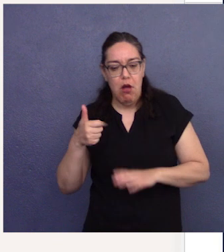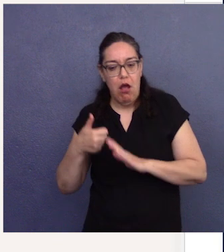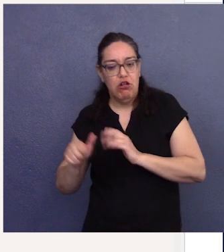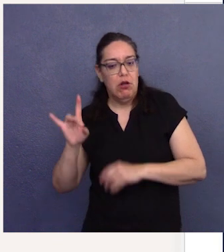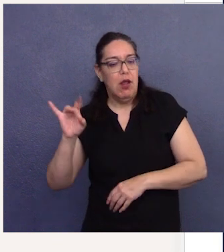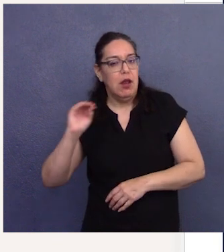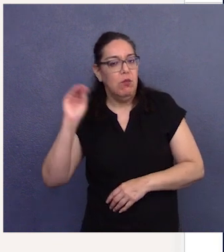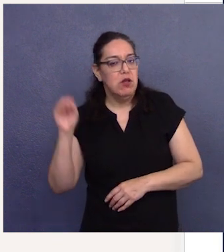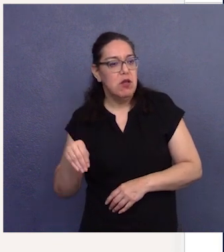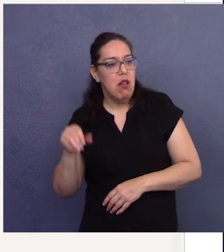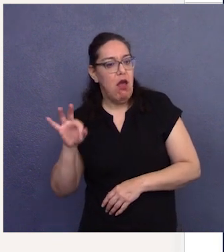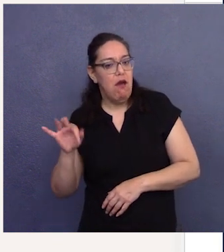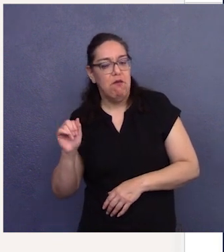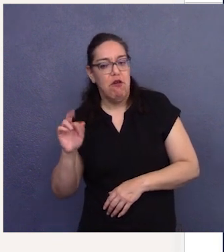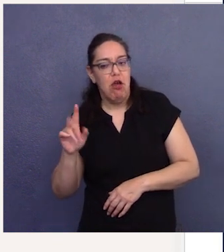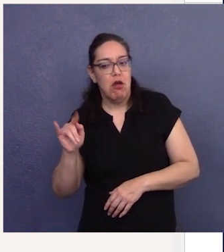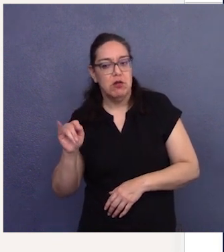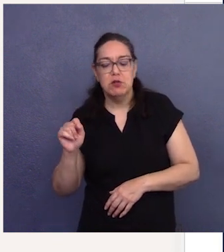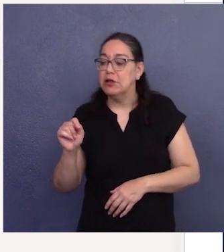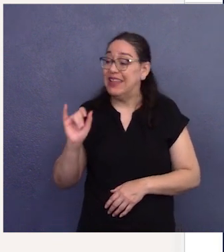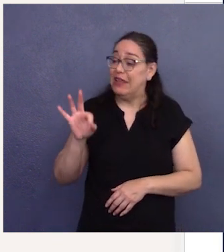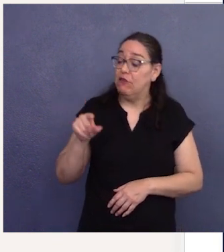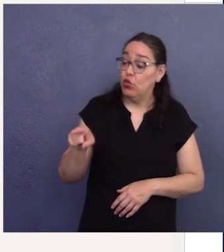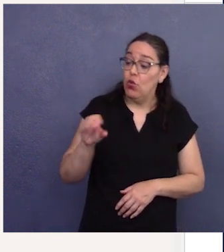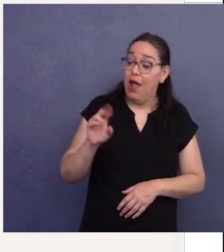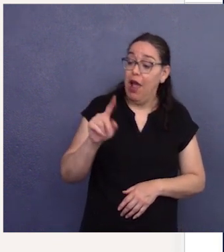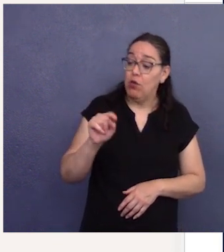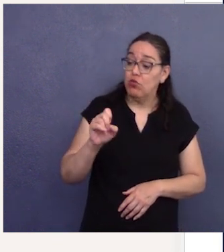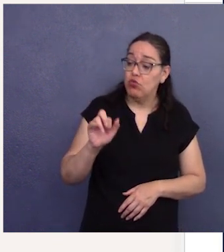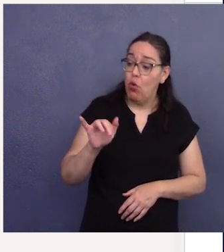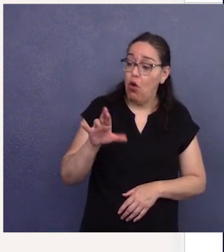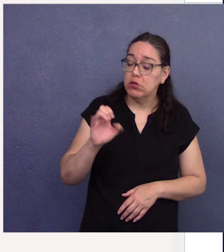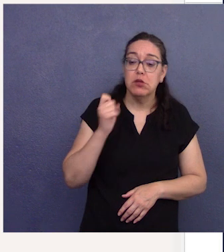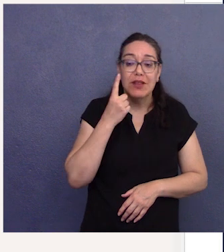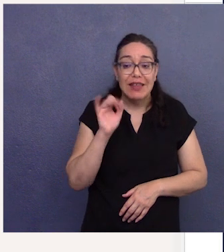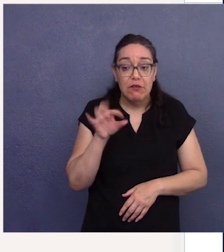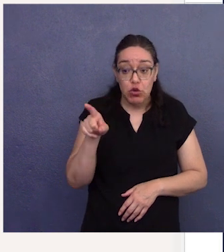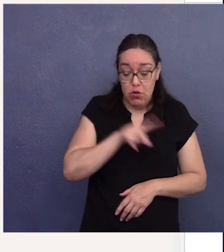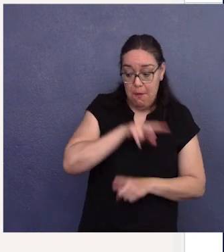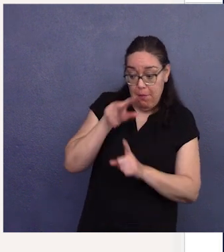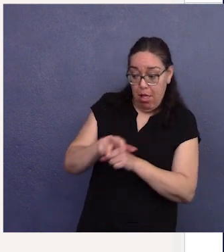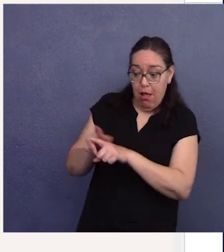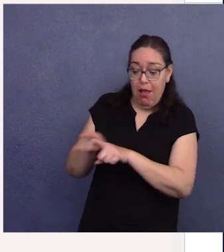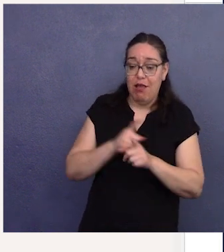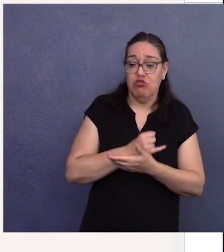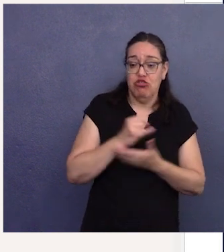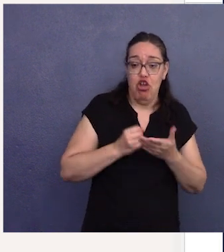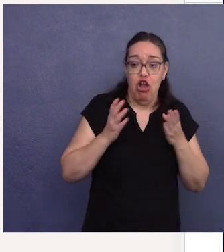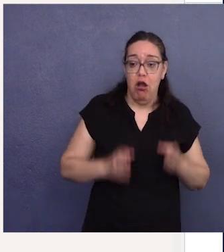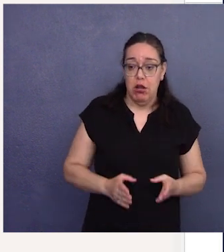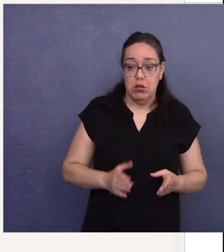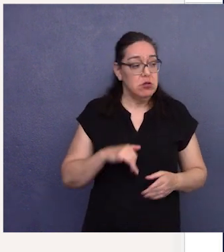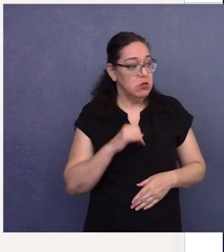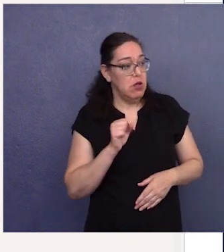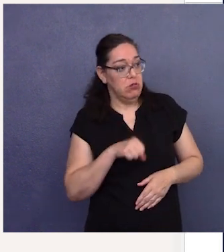80% of? If you outsource it, if you are applying as an artist, right? Yes. So you're